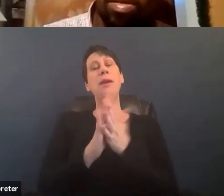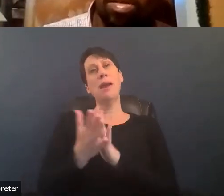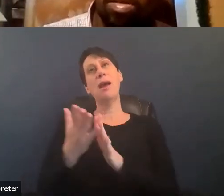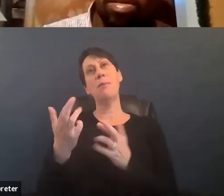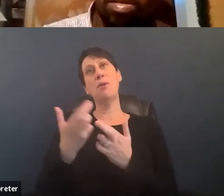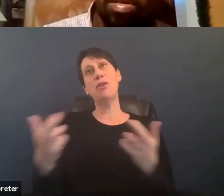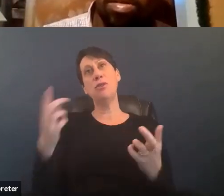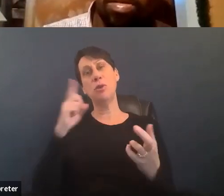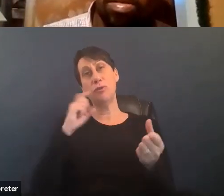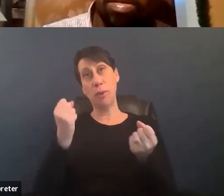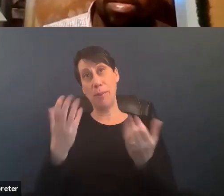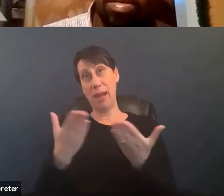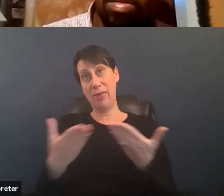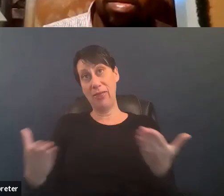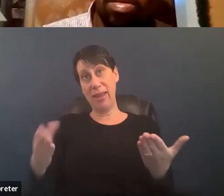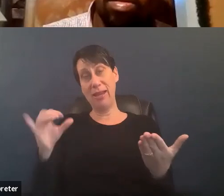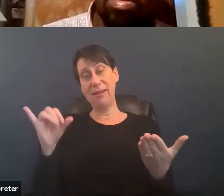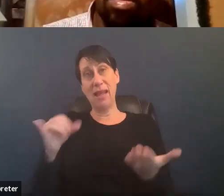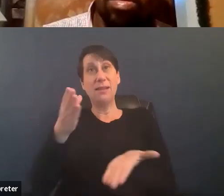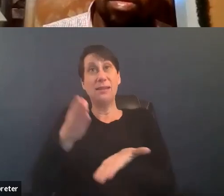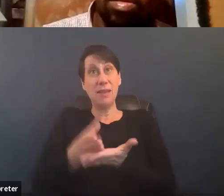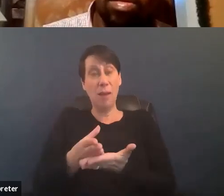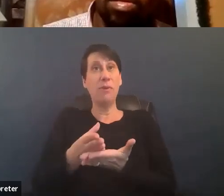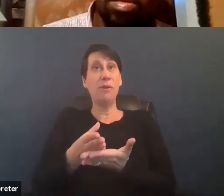things that help to end violence in our community.